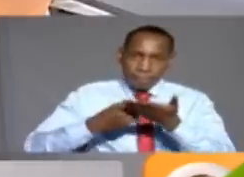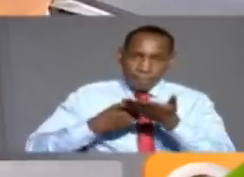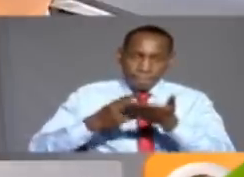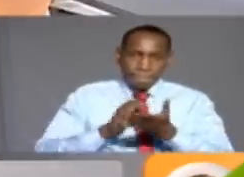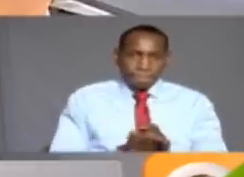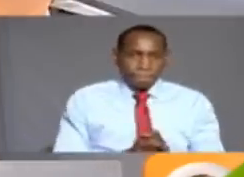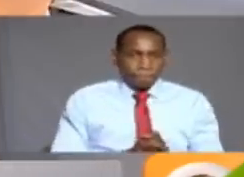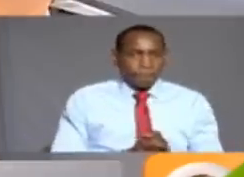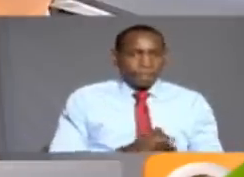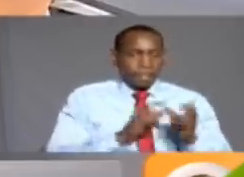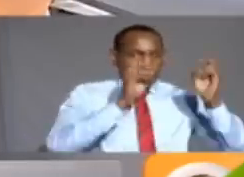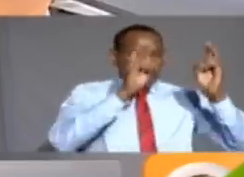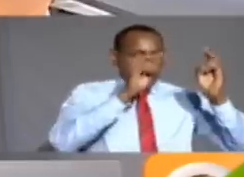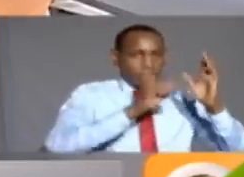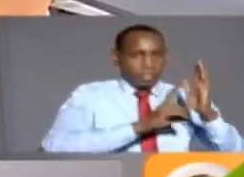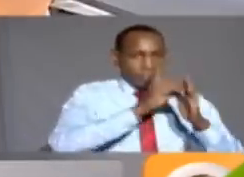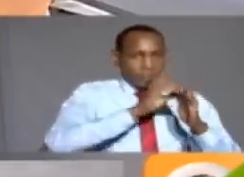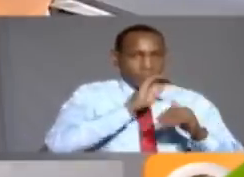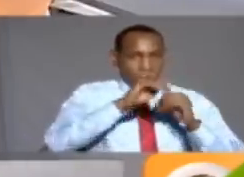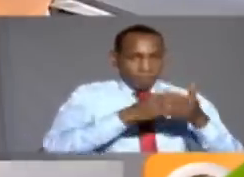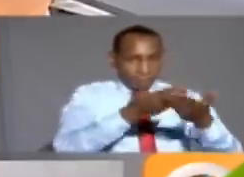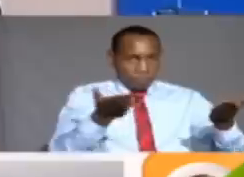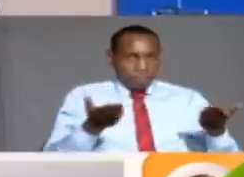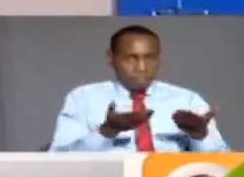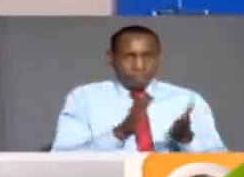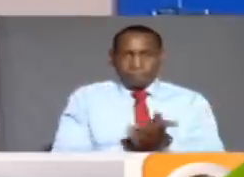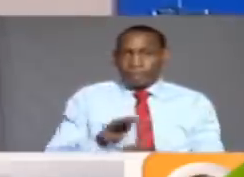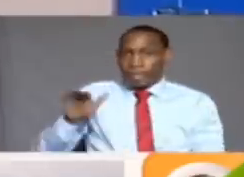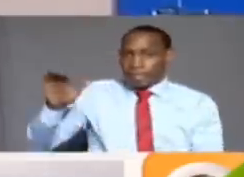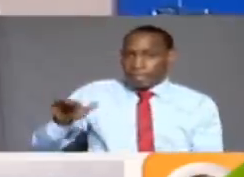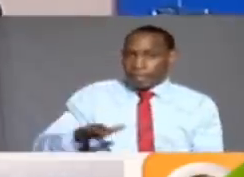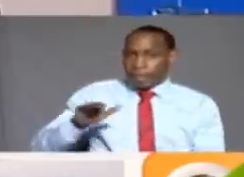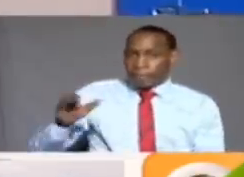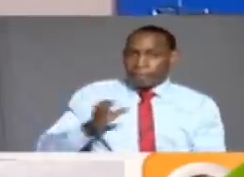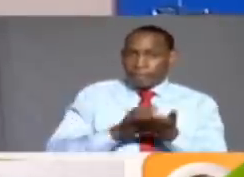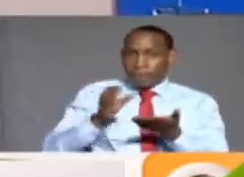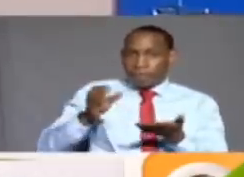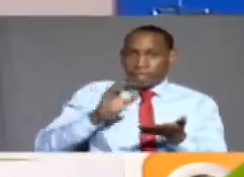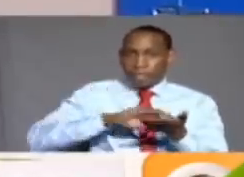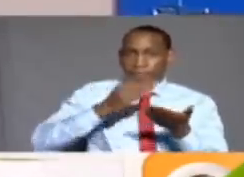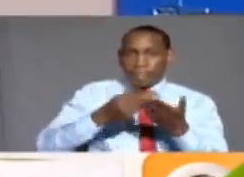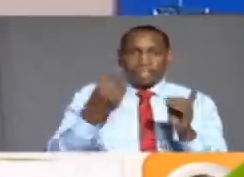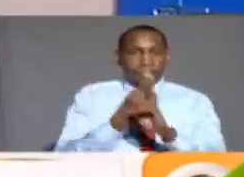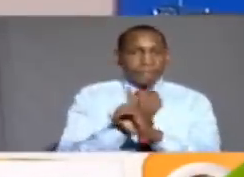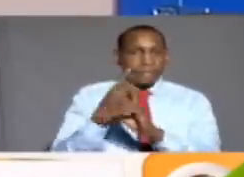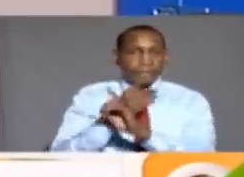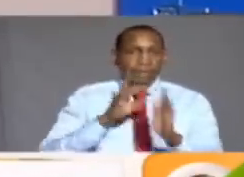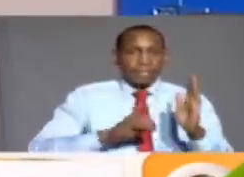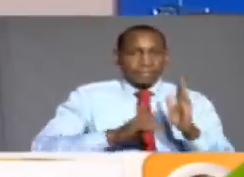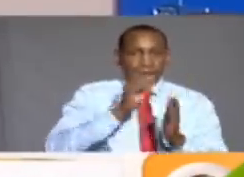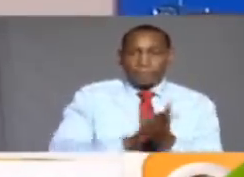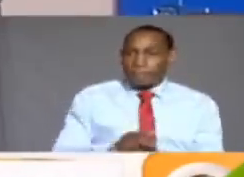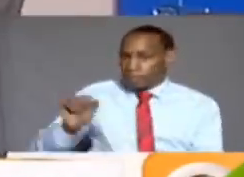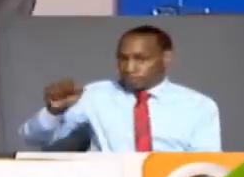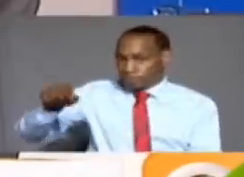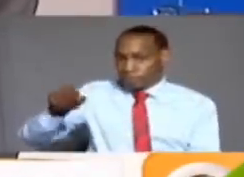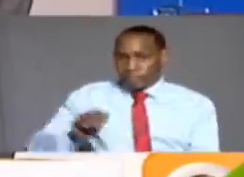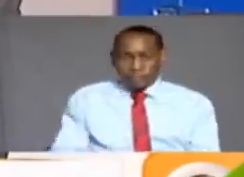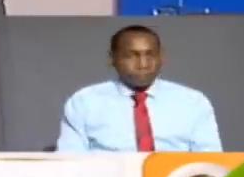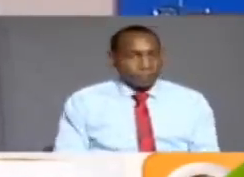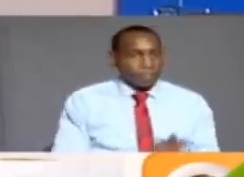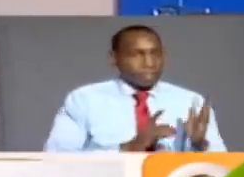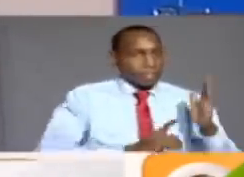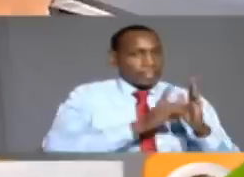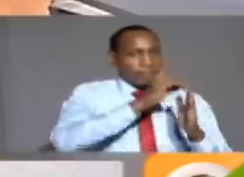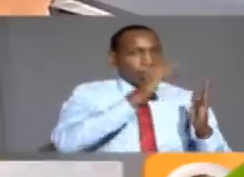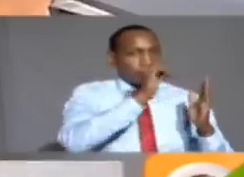this issue about development, and it is to all of you. Mm. I mean, Parliament allocates funds to different development agenda or programs